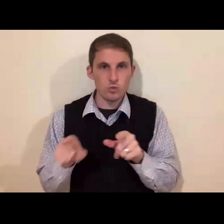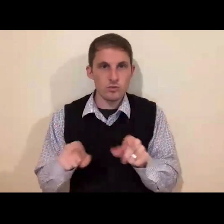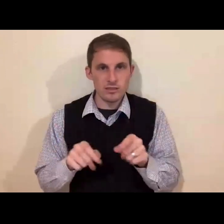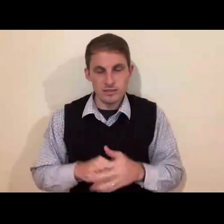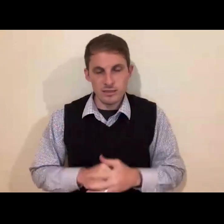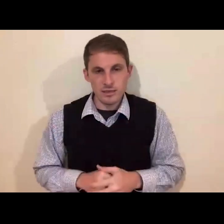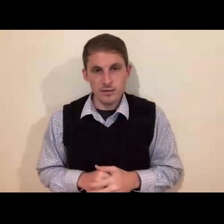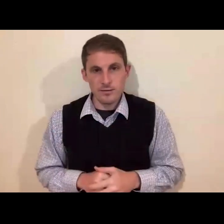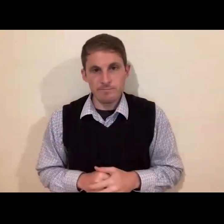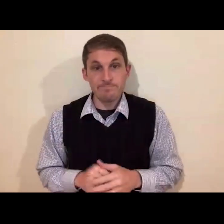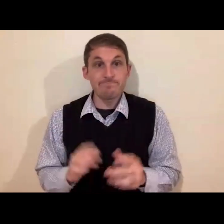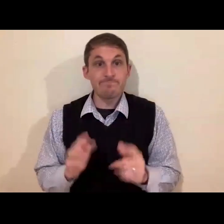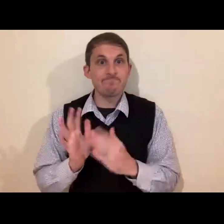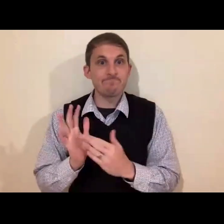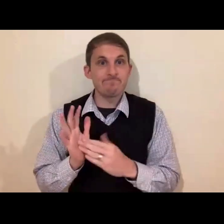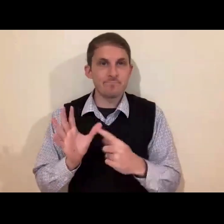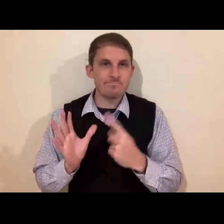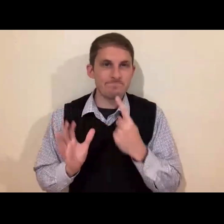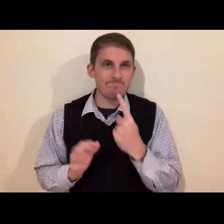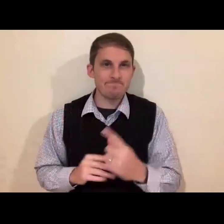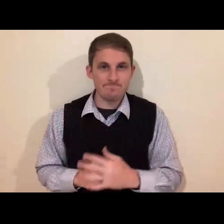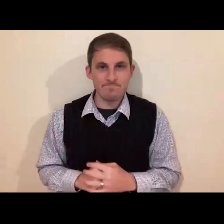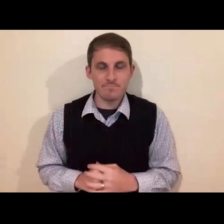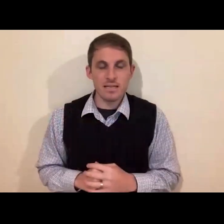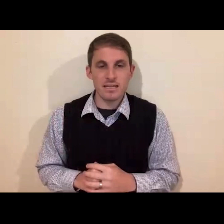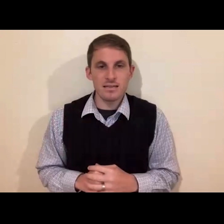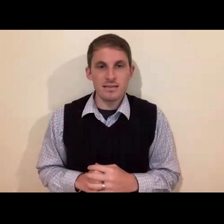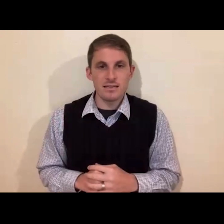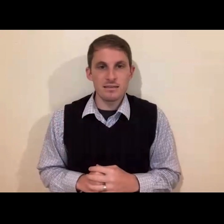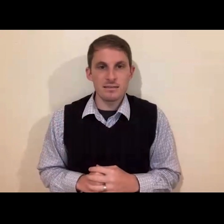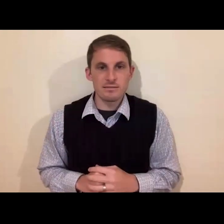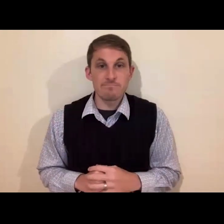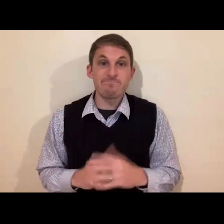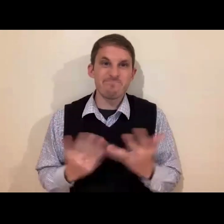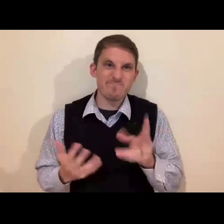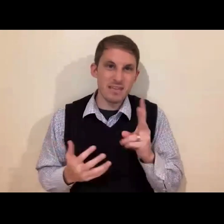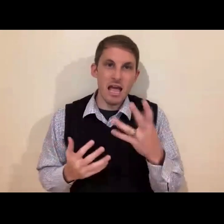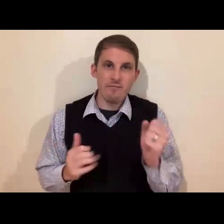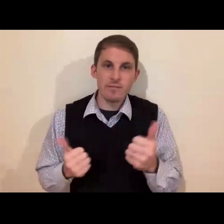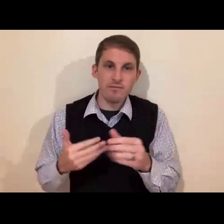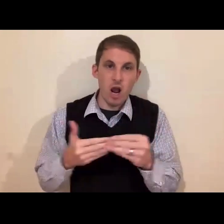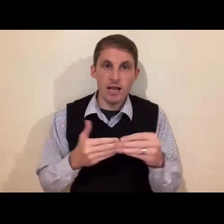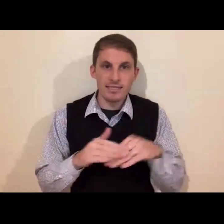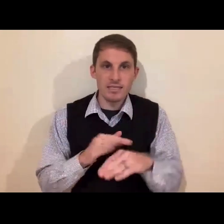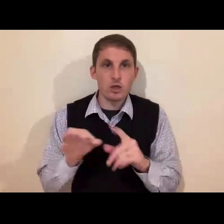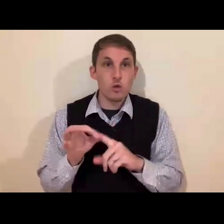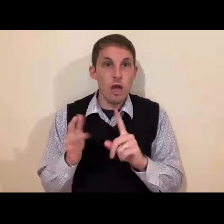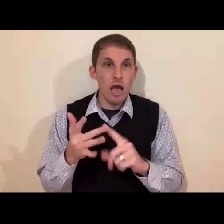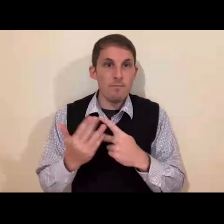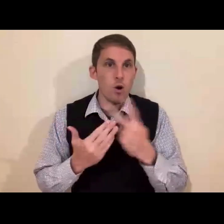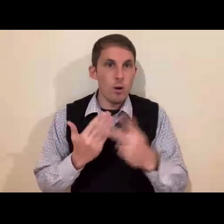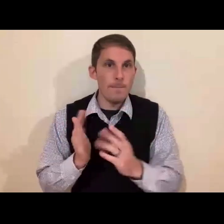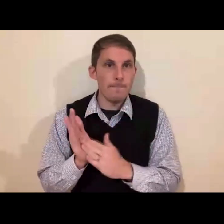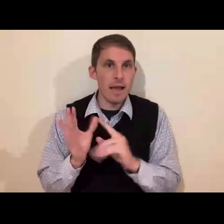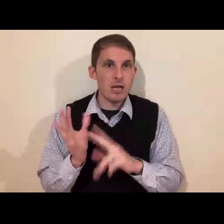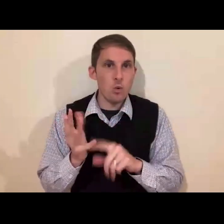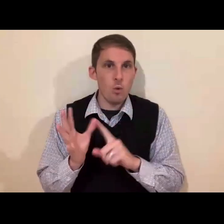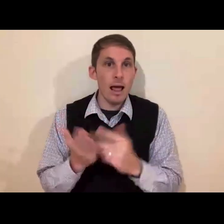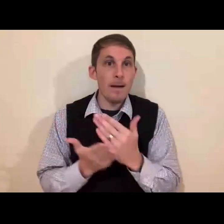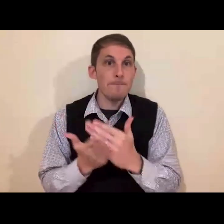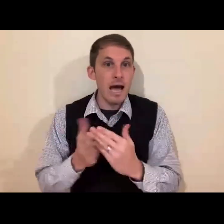you. Yeah. So again, there's a lot of guidance in QI Program Manual, Part